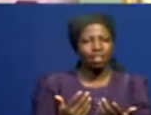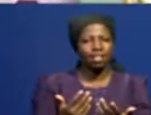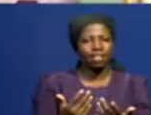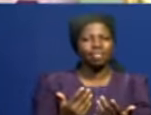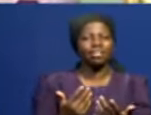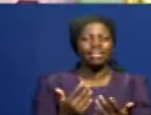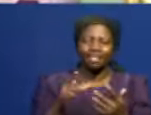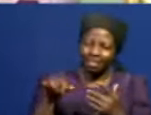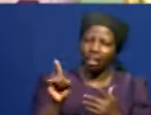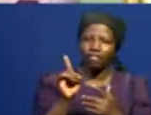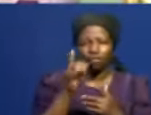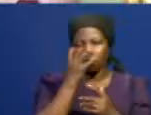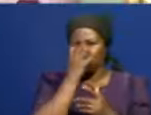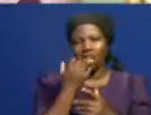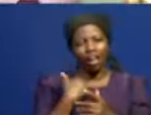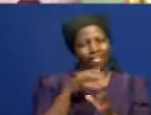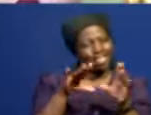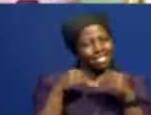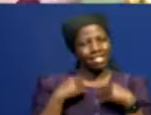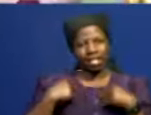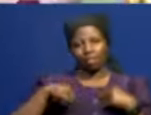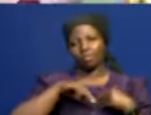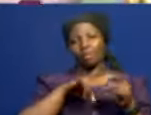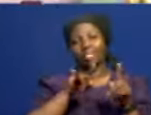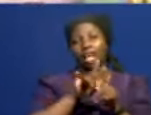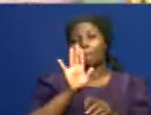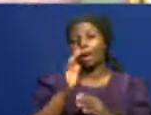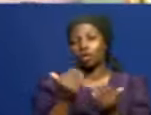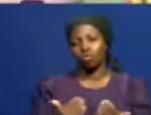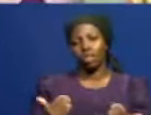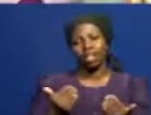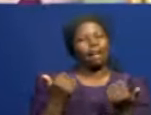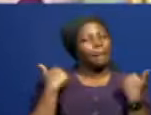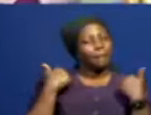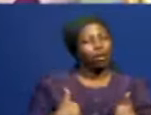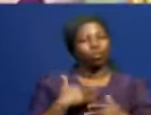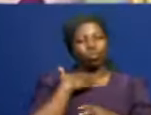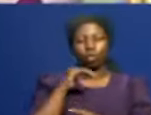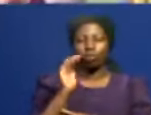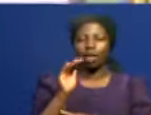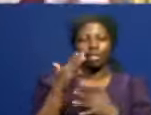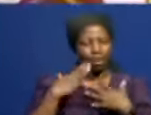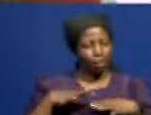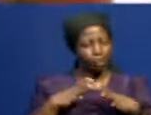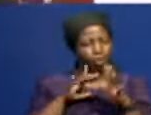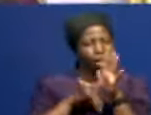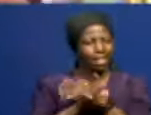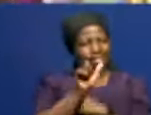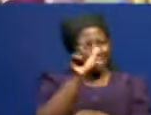children. I want to appeal to people from this region to work together with the